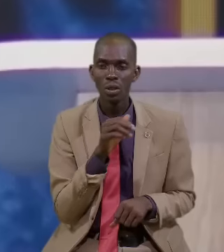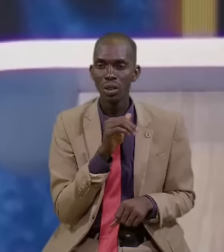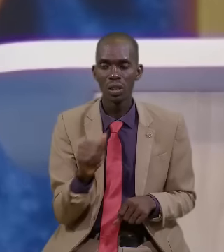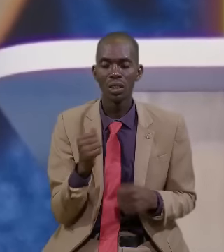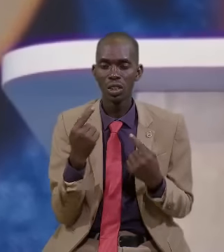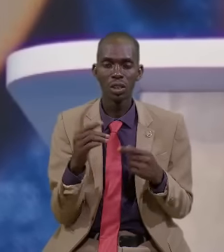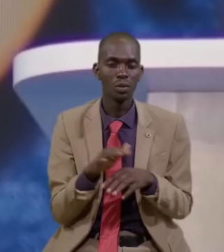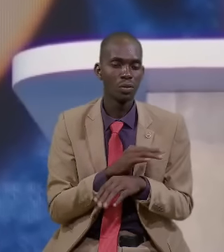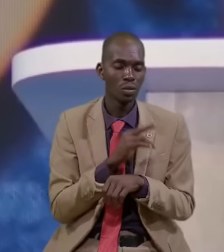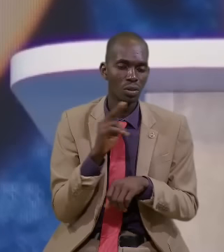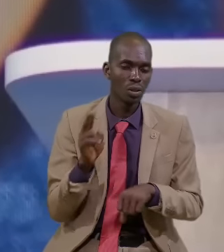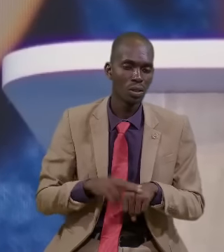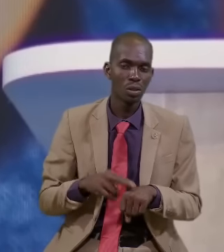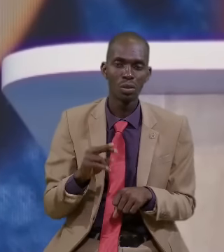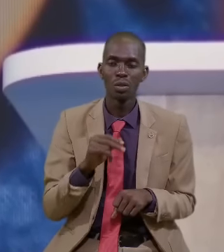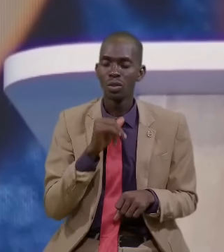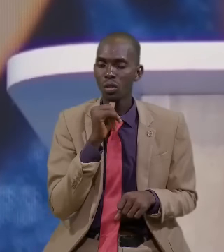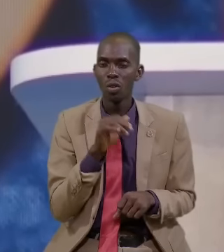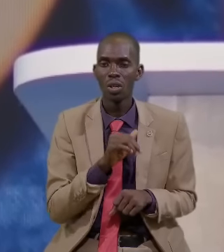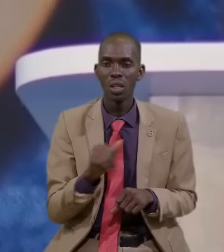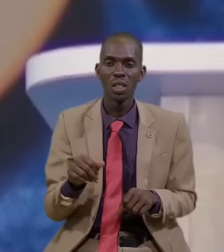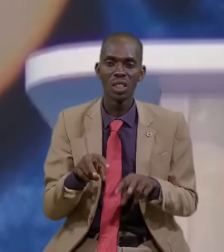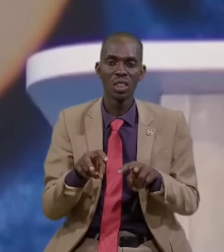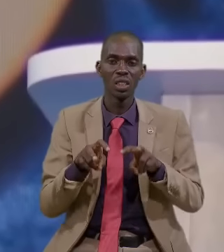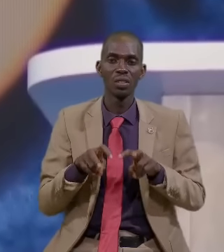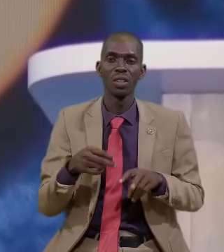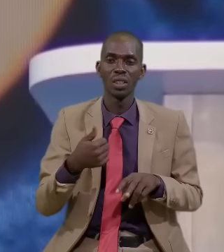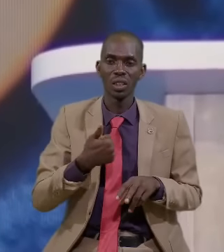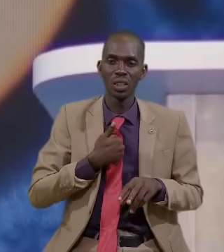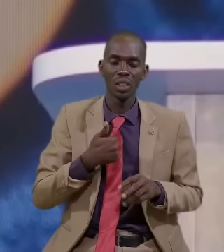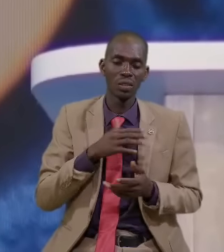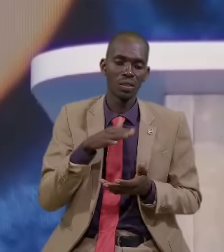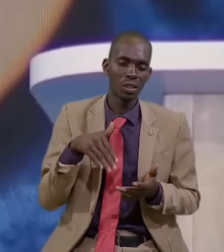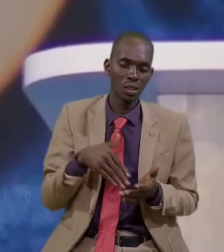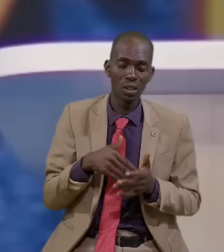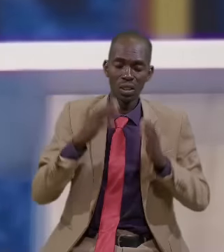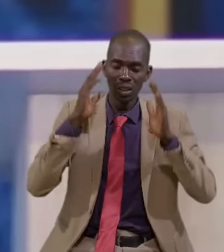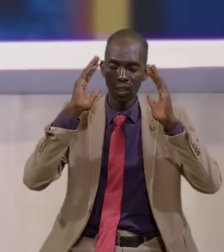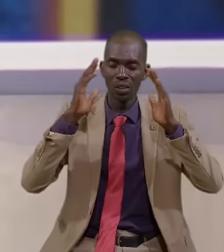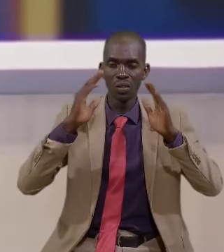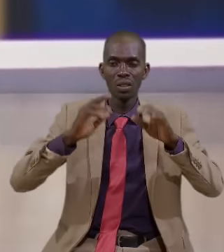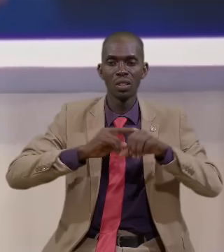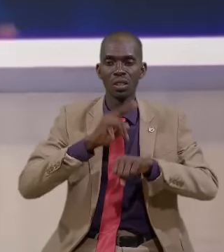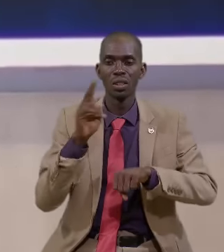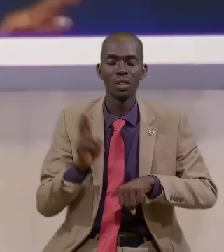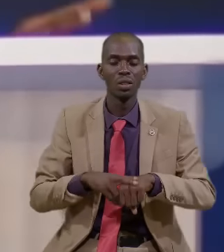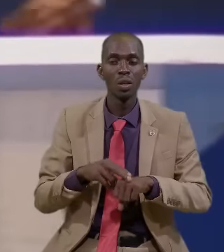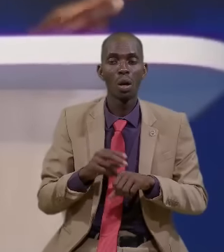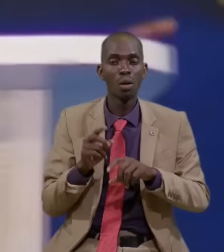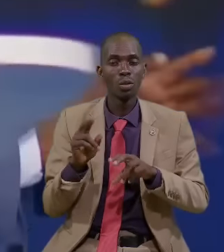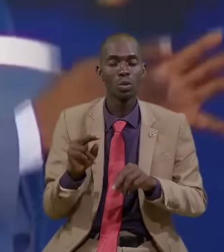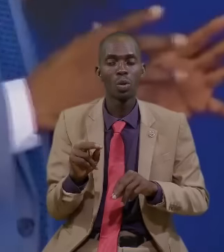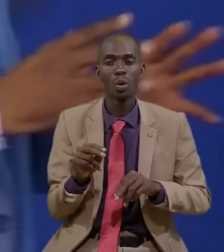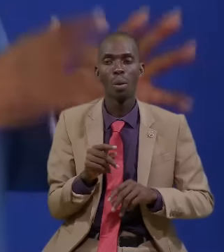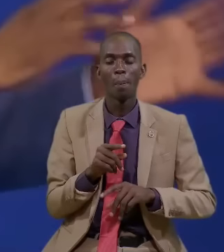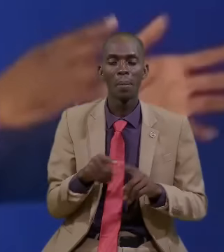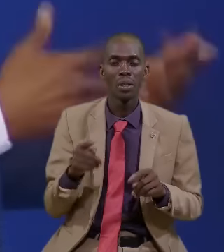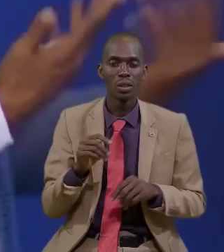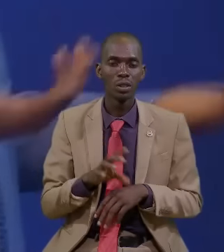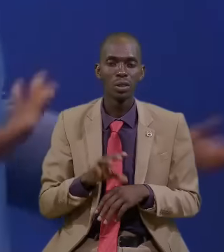Not a selfish, self-centered nation, church. The church is a